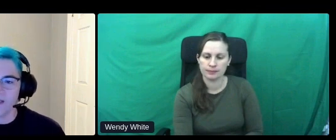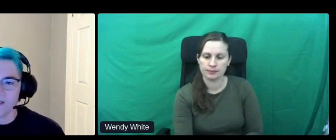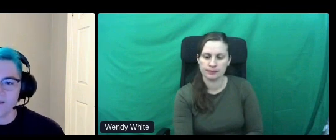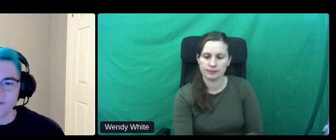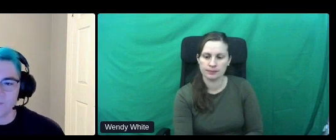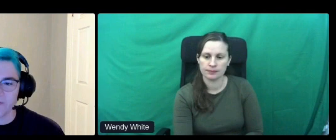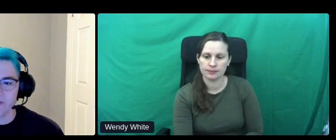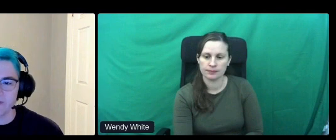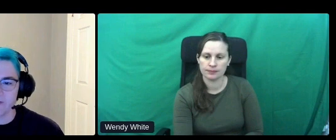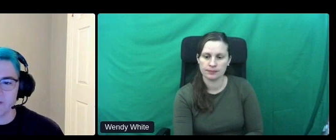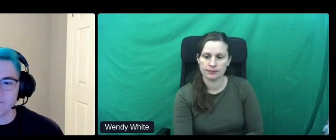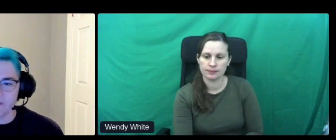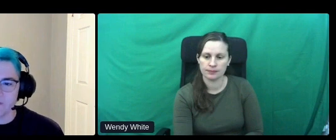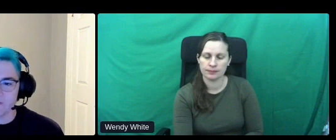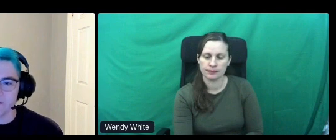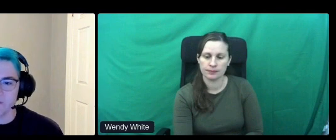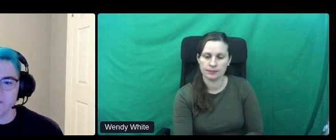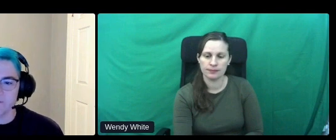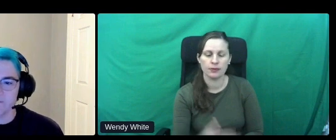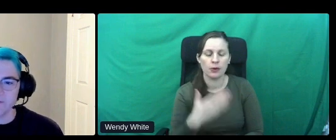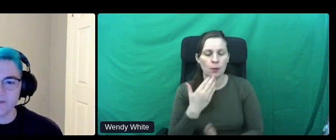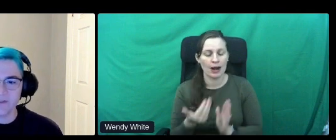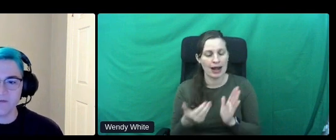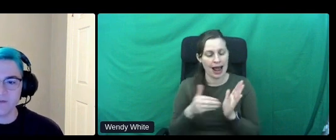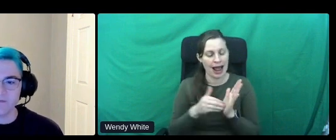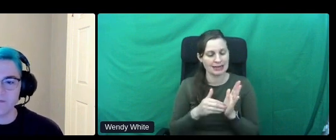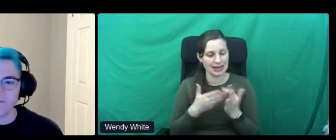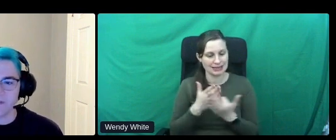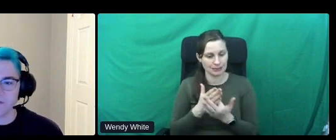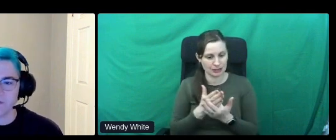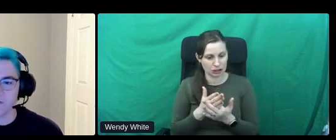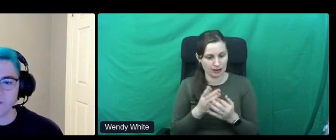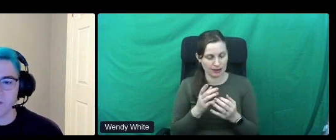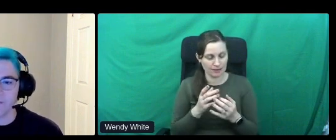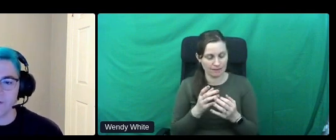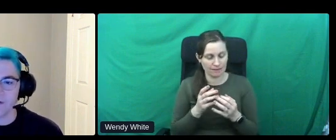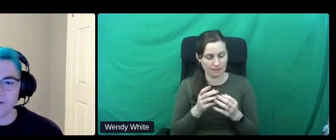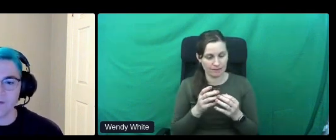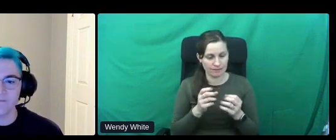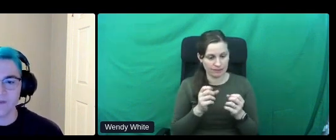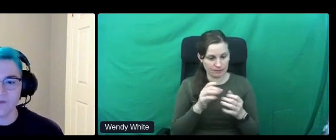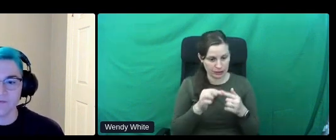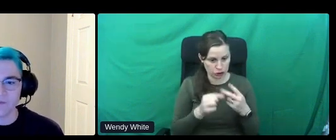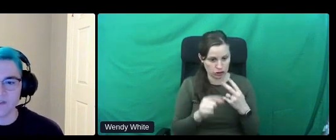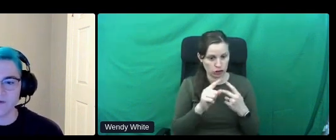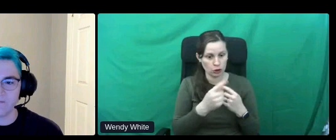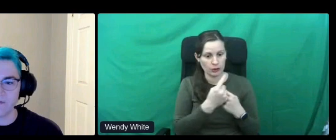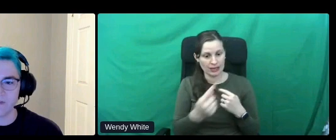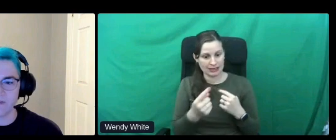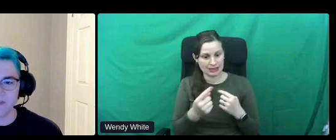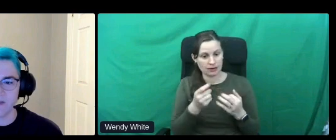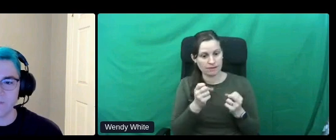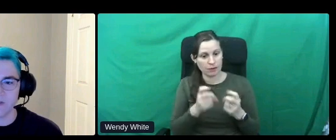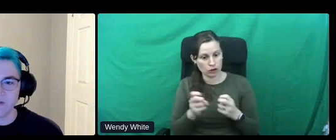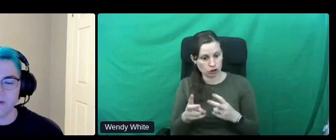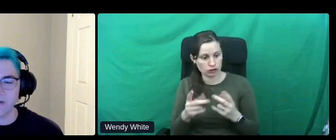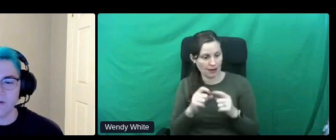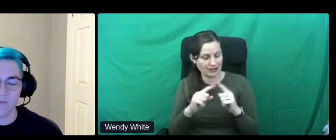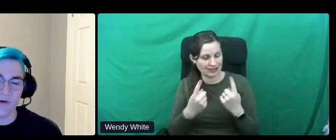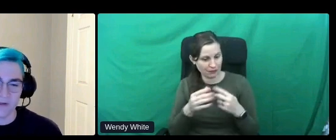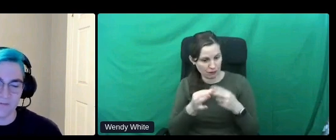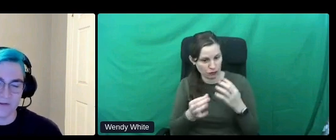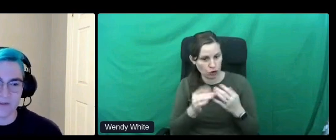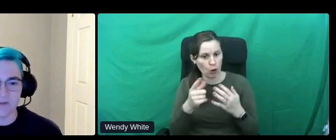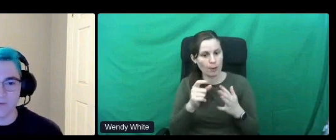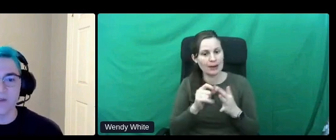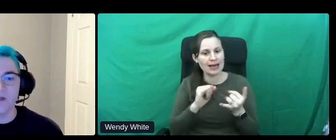When adding accessibility features, do different versions have different features, or are all the features from PS5 version the same